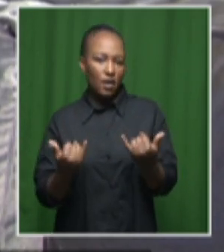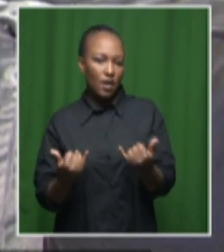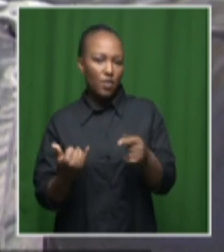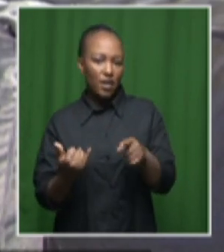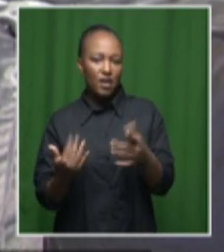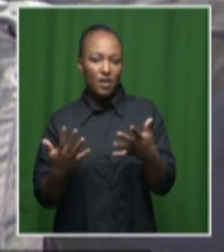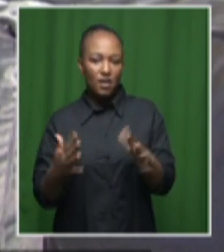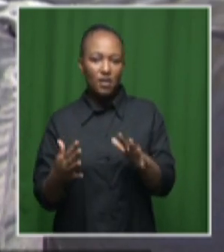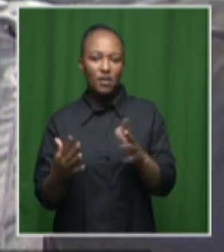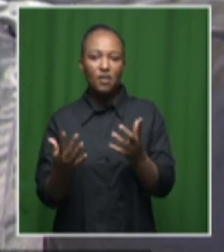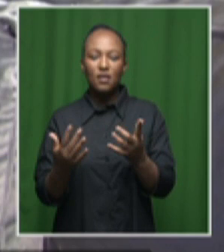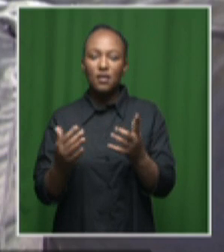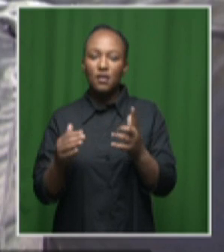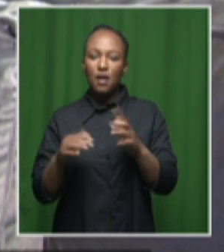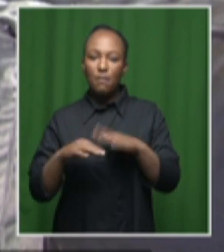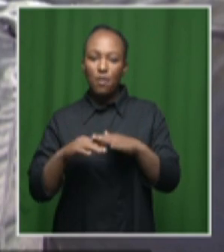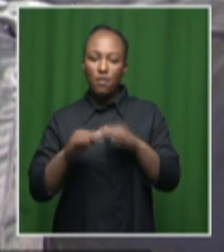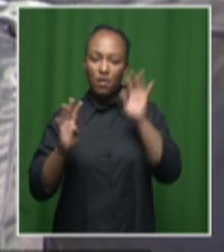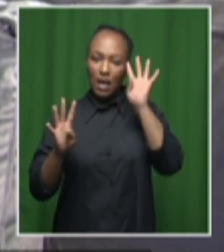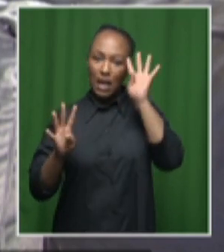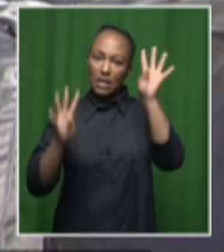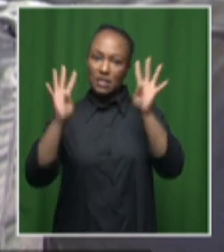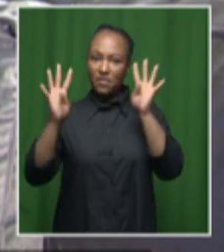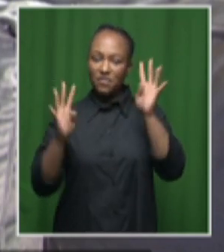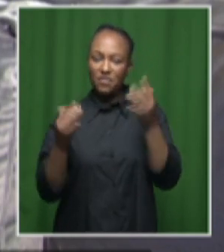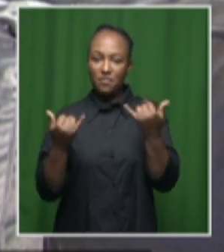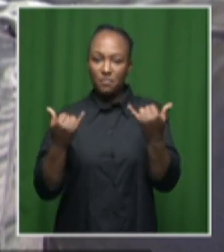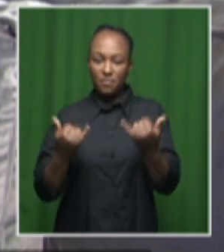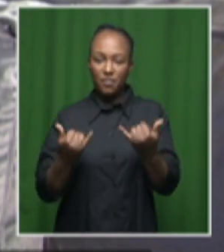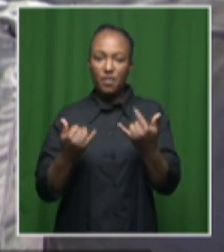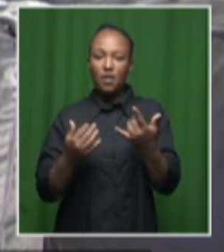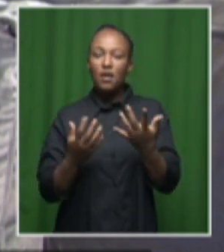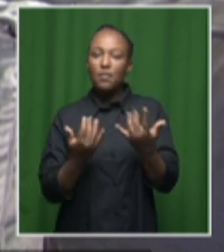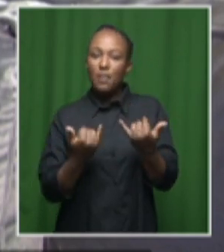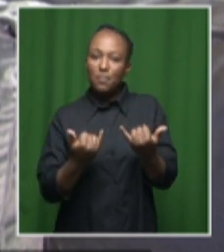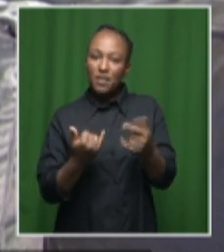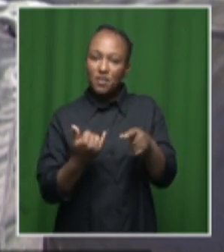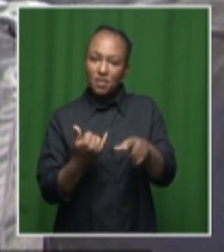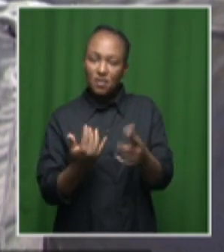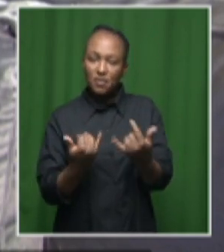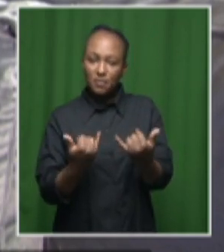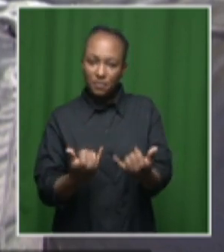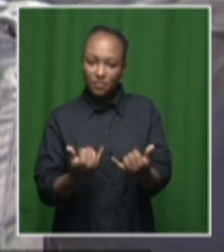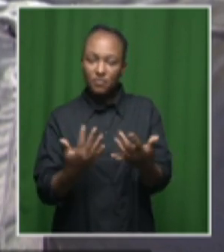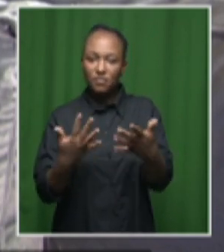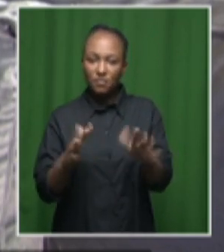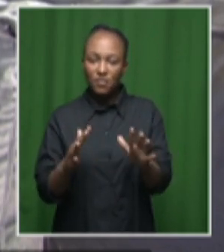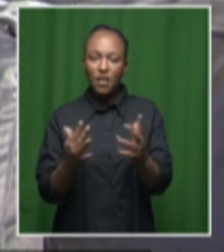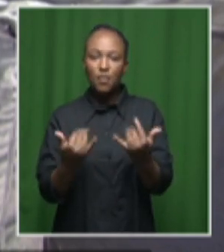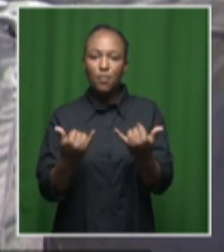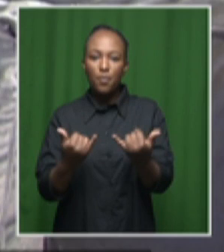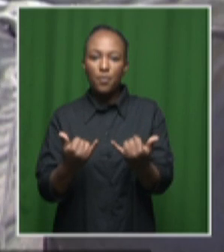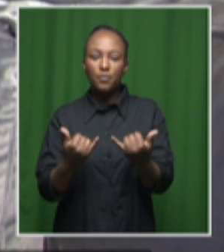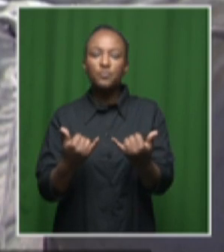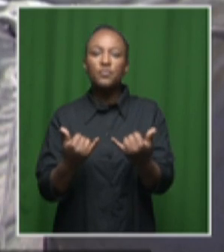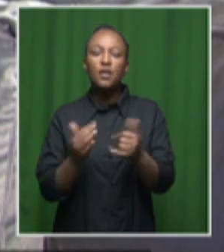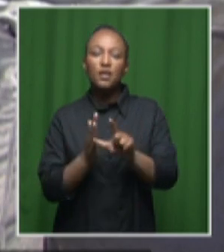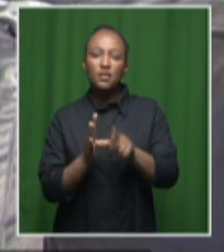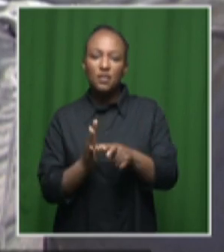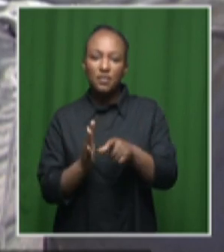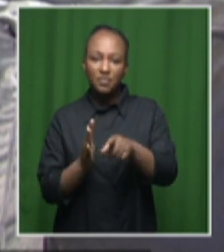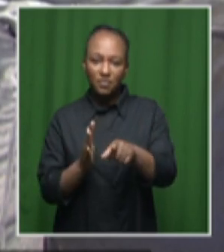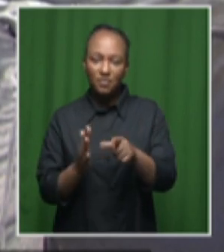quite creative. And I decided to explore it when I went to university. So I studied graphic design,